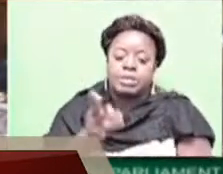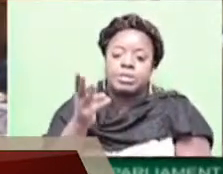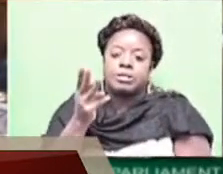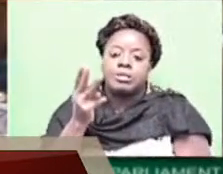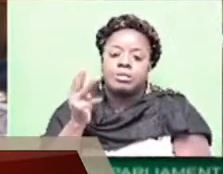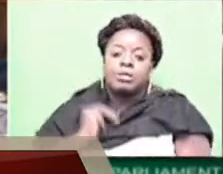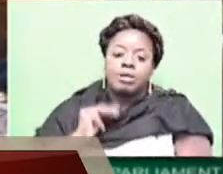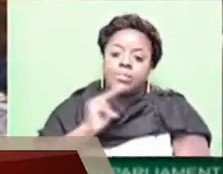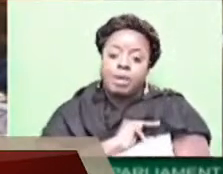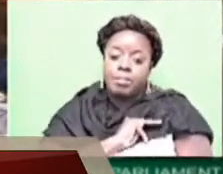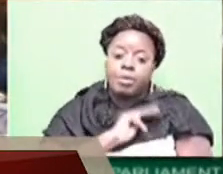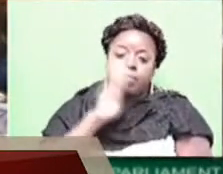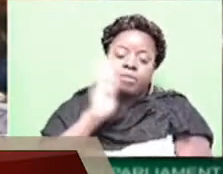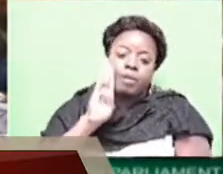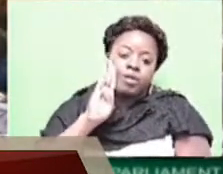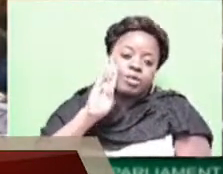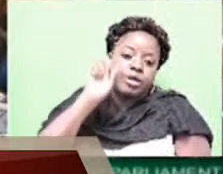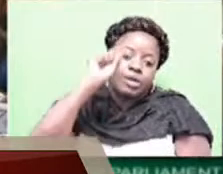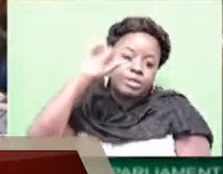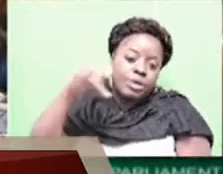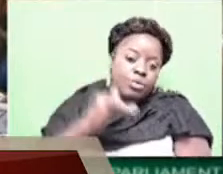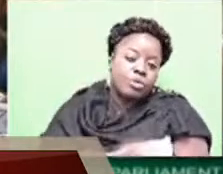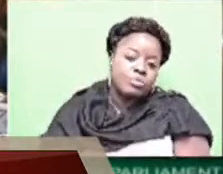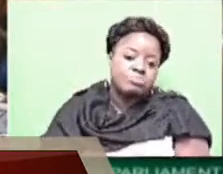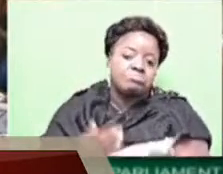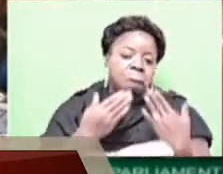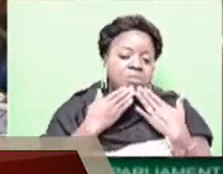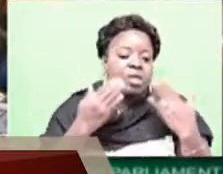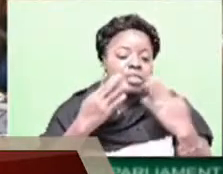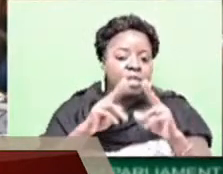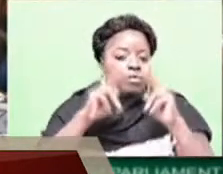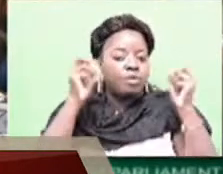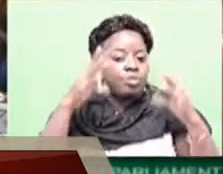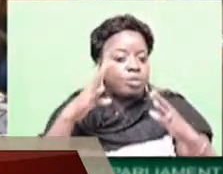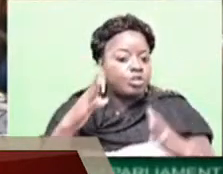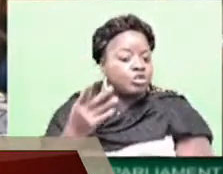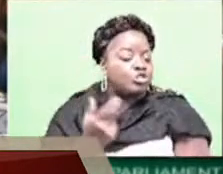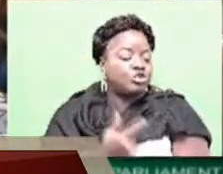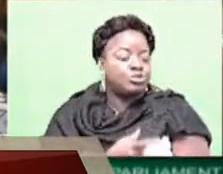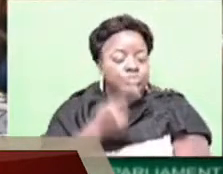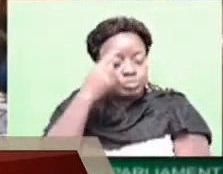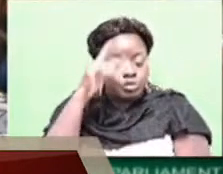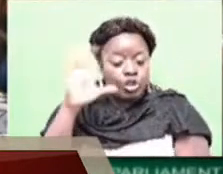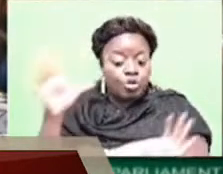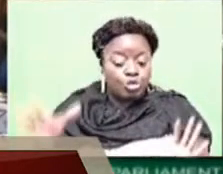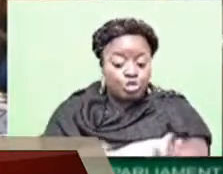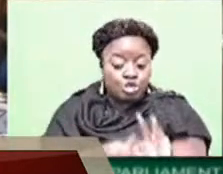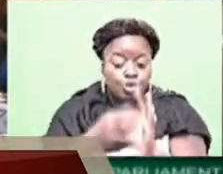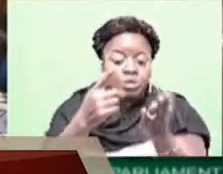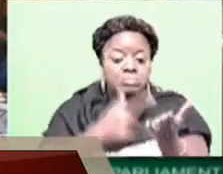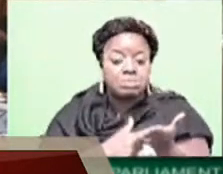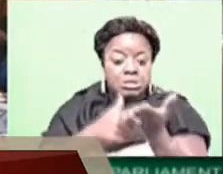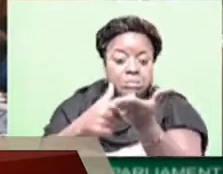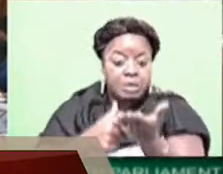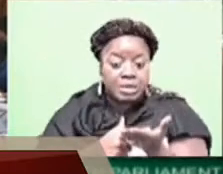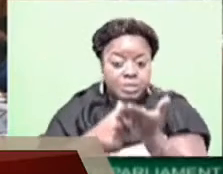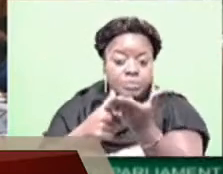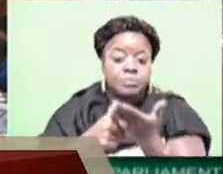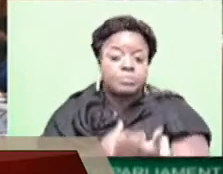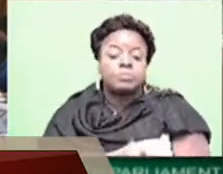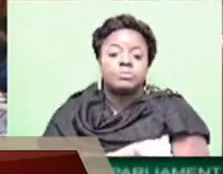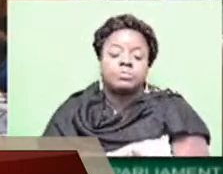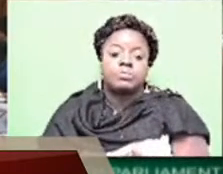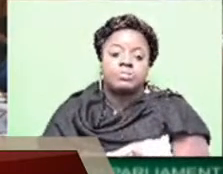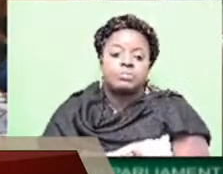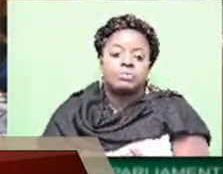Thank you. Thank you very much, Madam Speaker, for recognizing me to join in this debate in this august chamber. And just like the